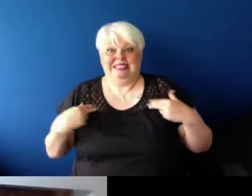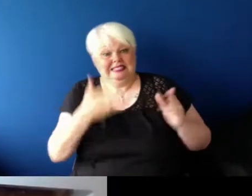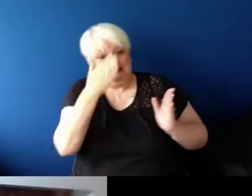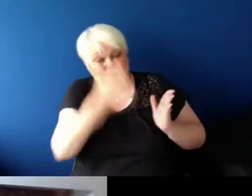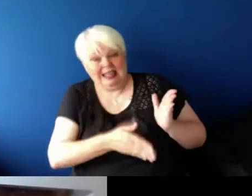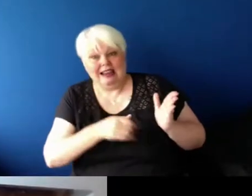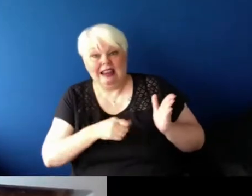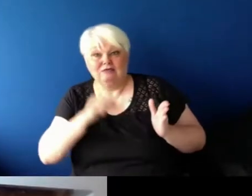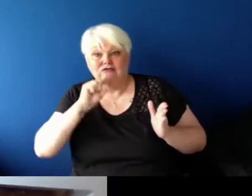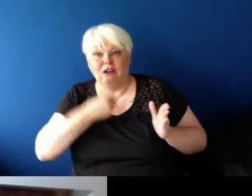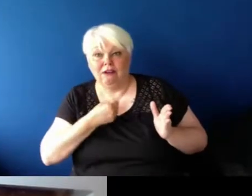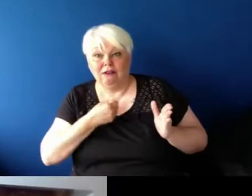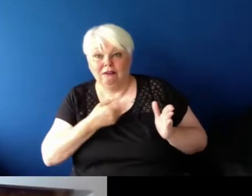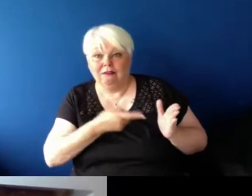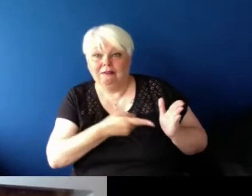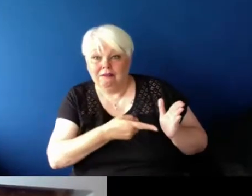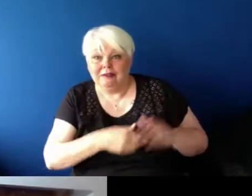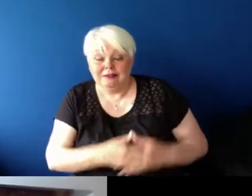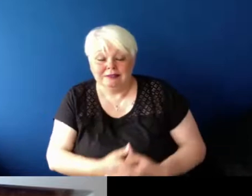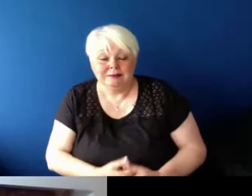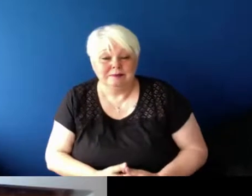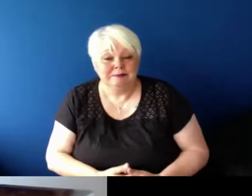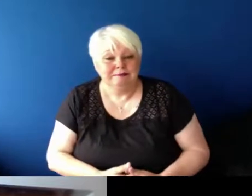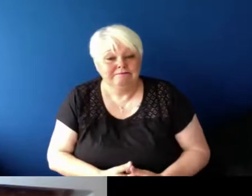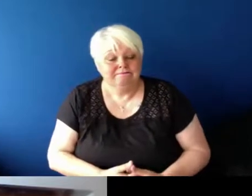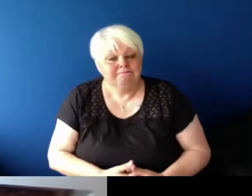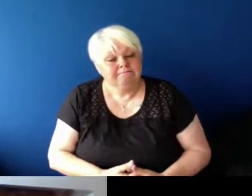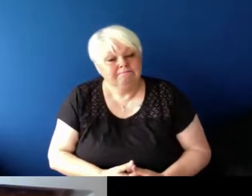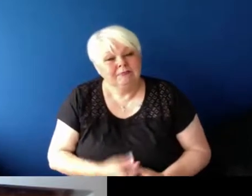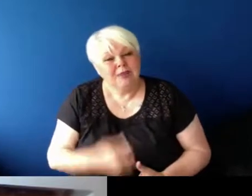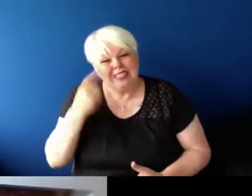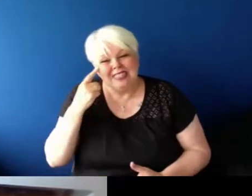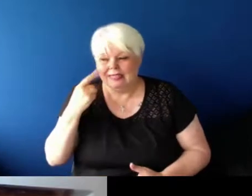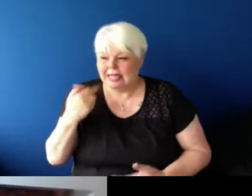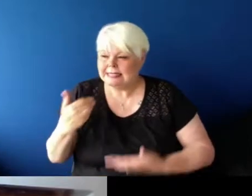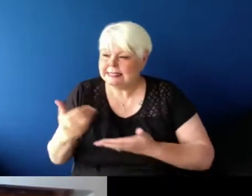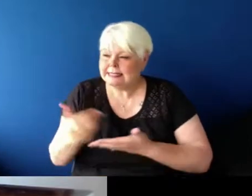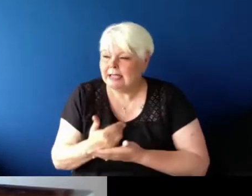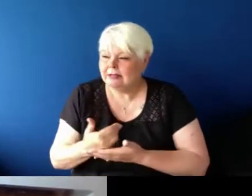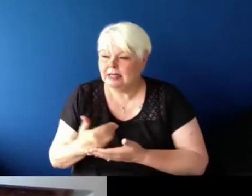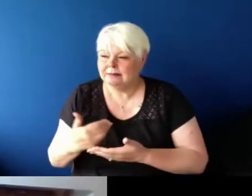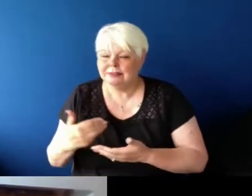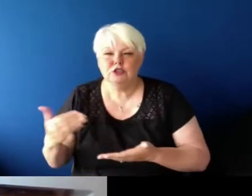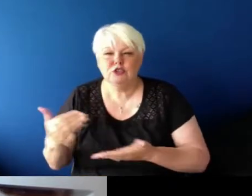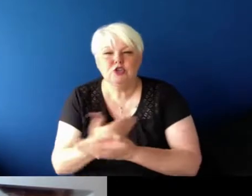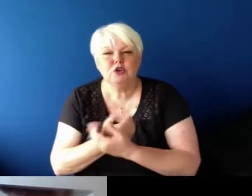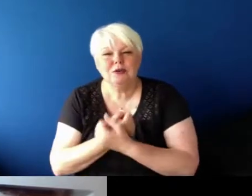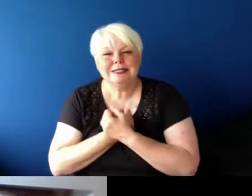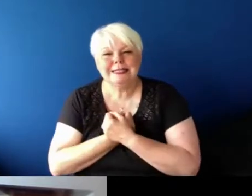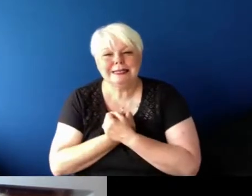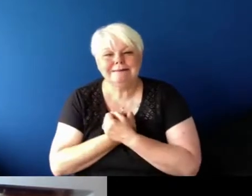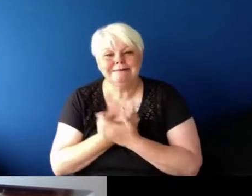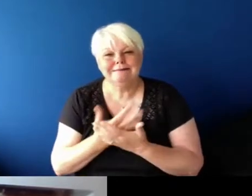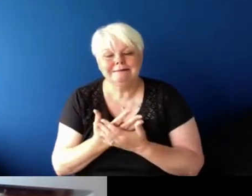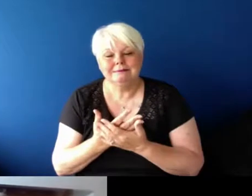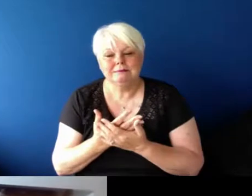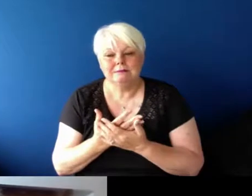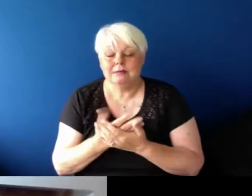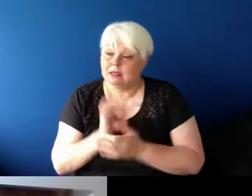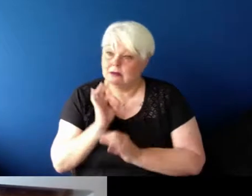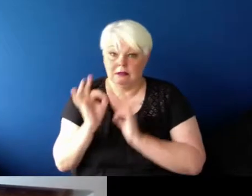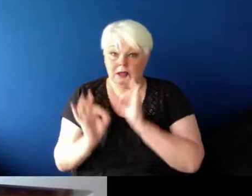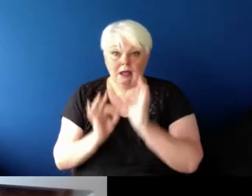really. And so I suppose that safety and security gave me the chance to ask